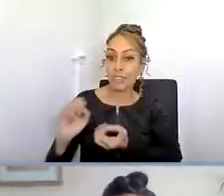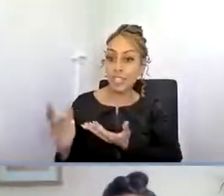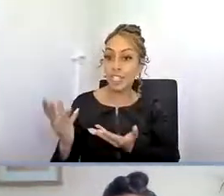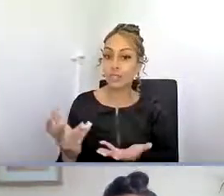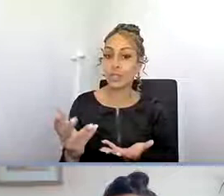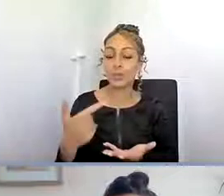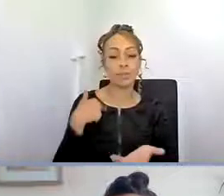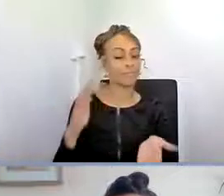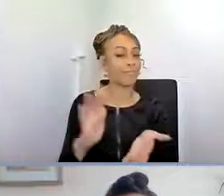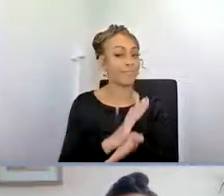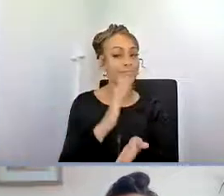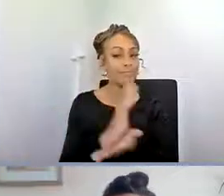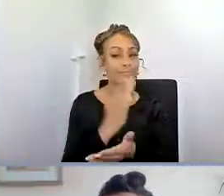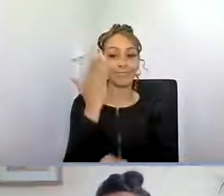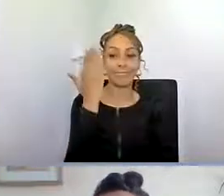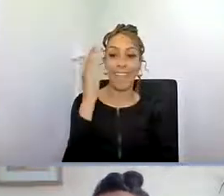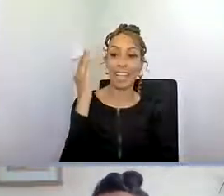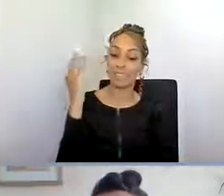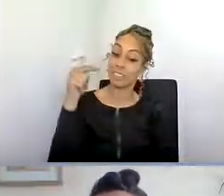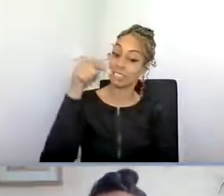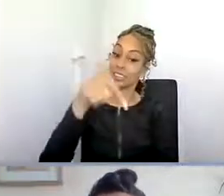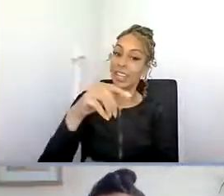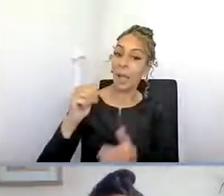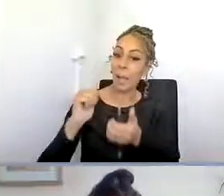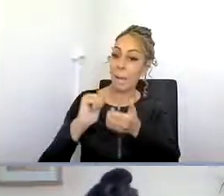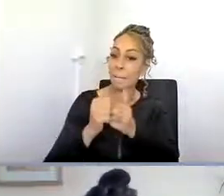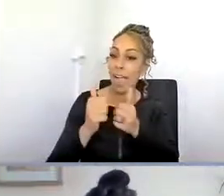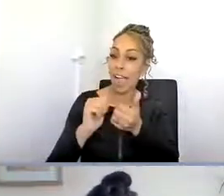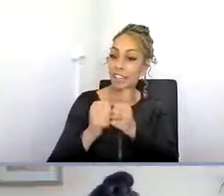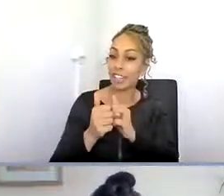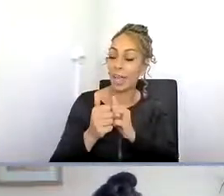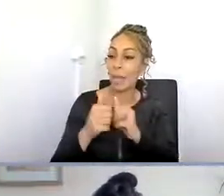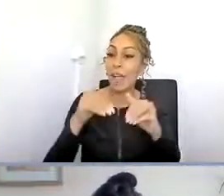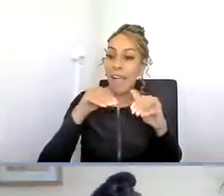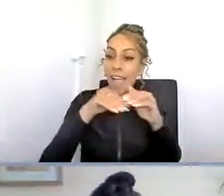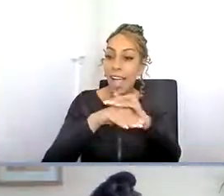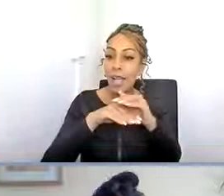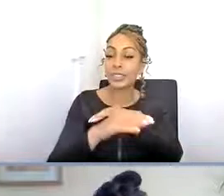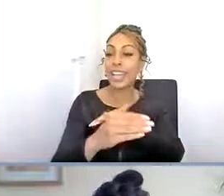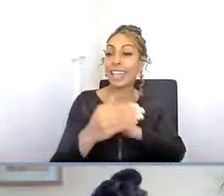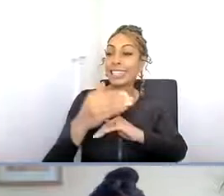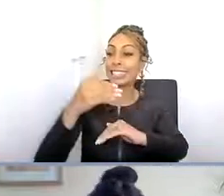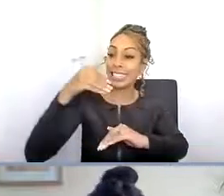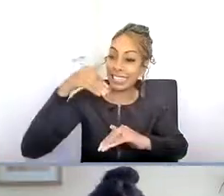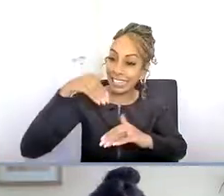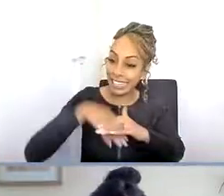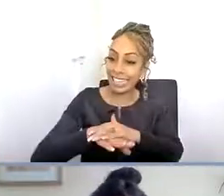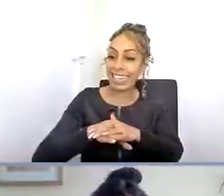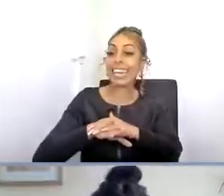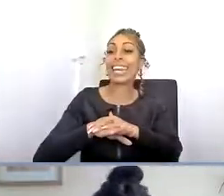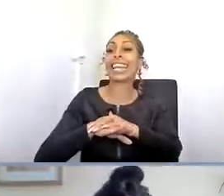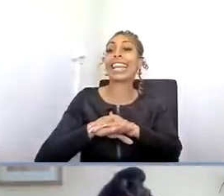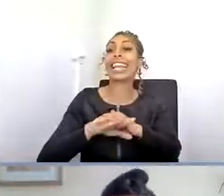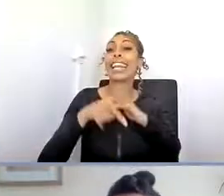we've got an exhibition coming up in partnership with Outside In at the Harley Gallery, which opens on the 20th